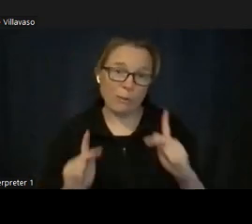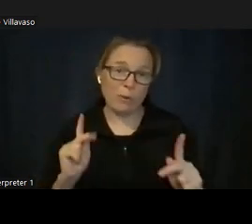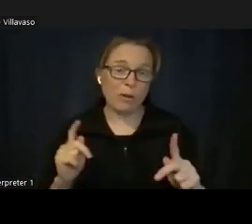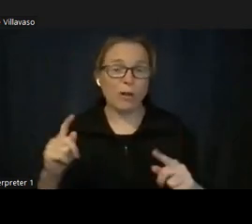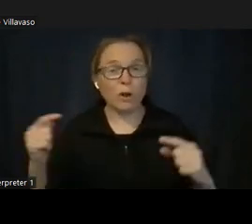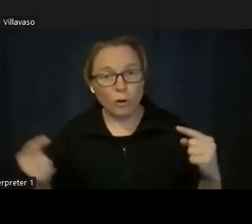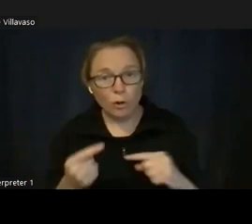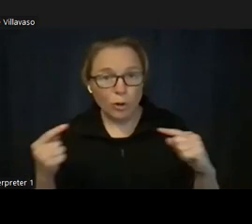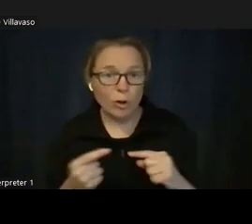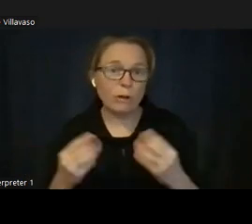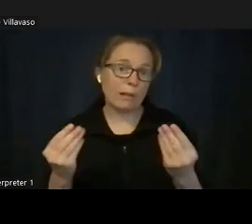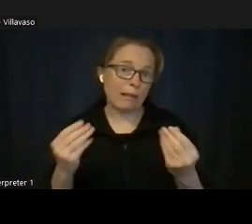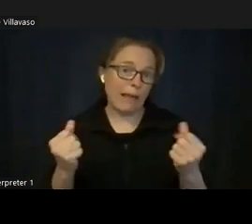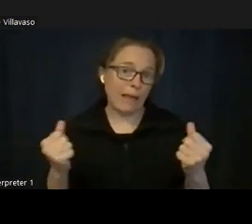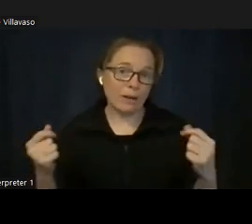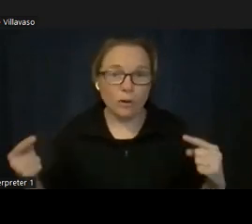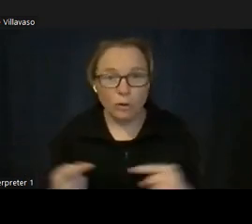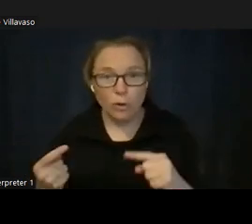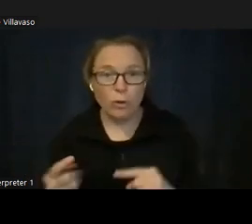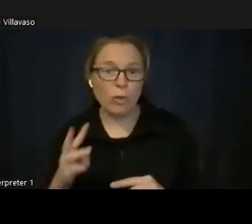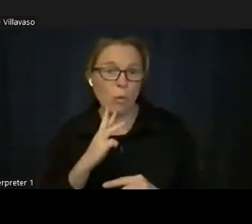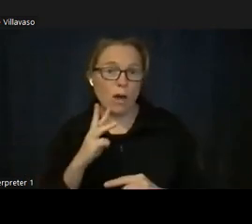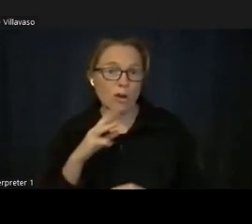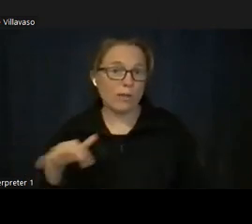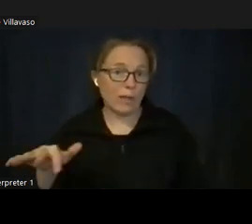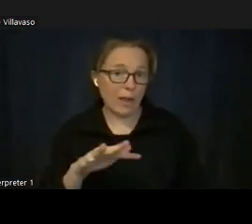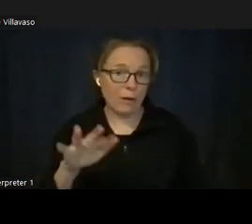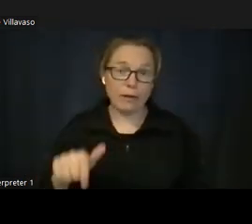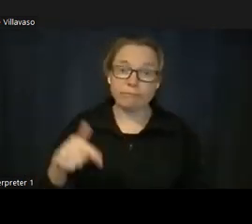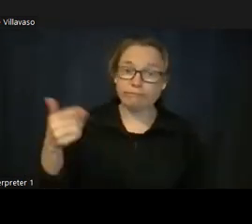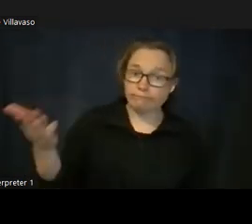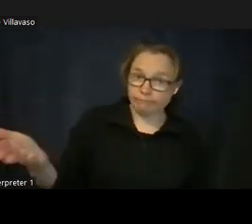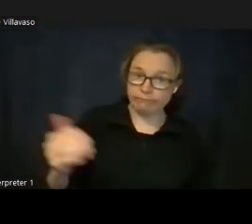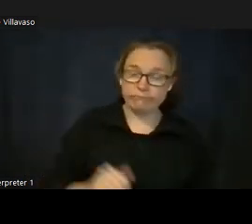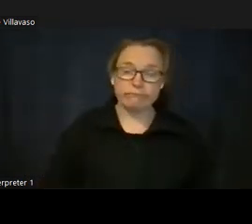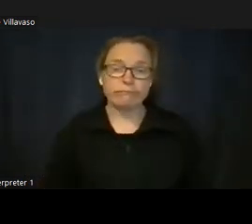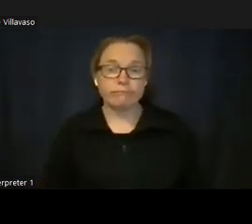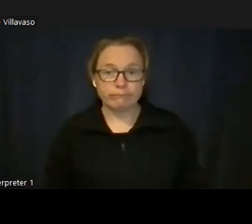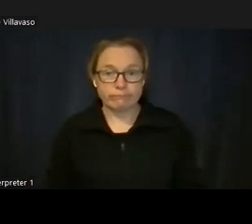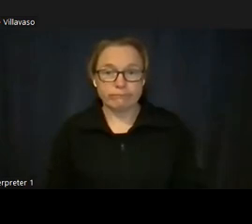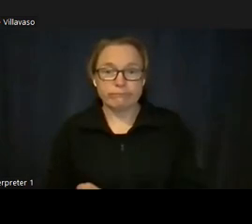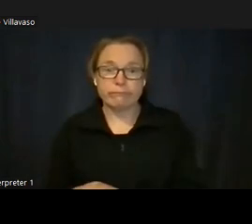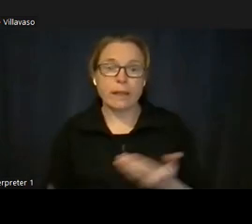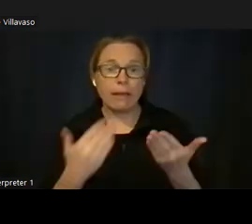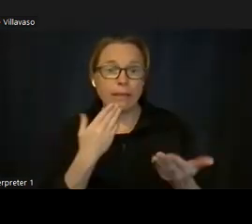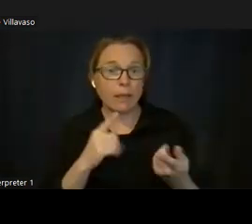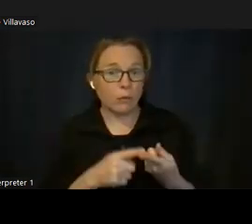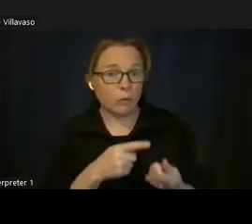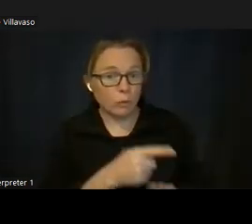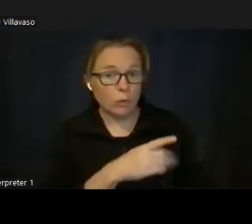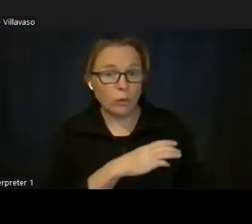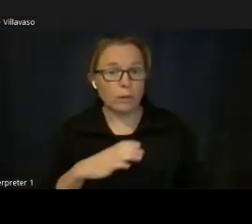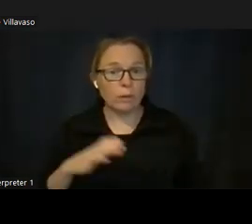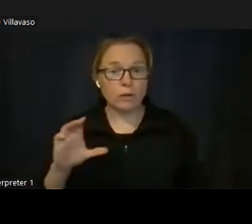and waters. And with that, I turn it back to the facilitators. Thank you, Commissioner Kwani.